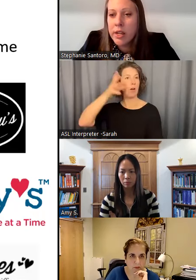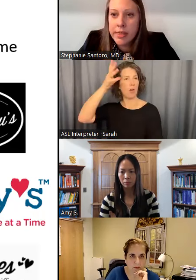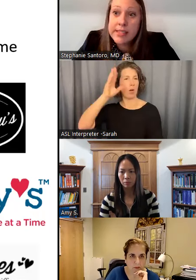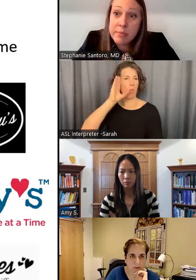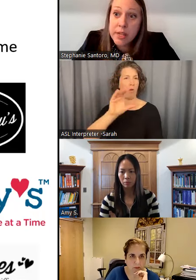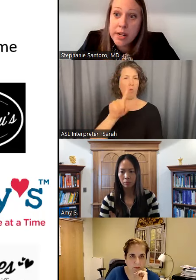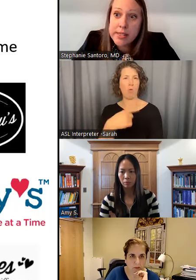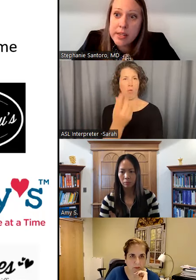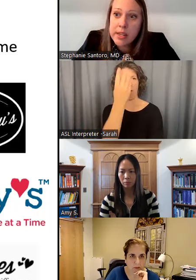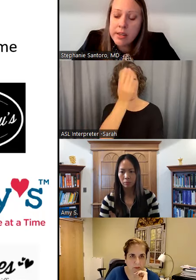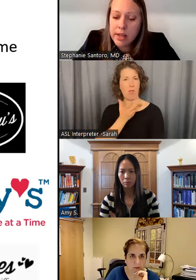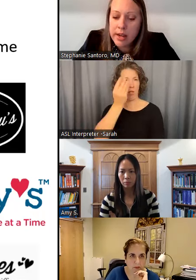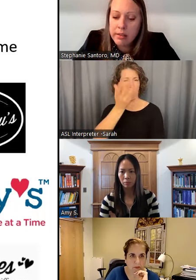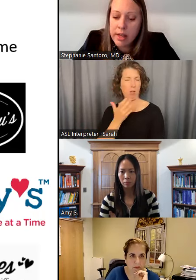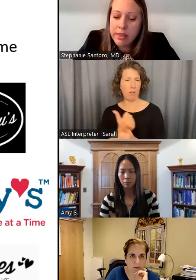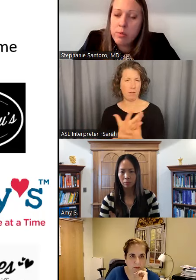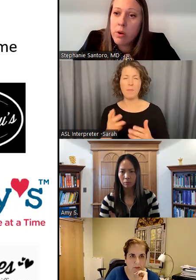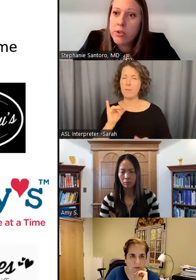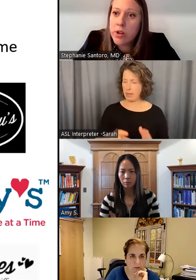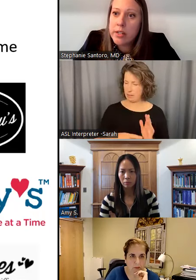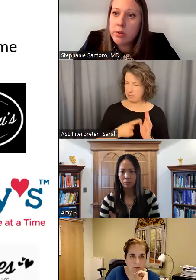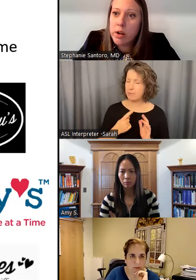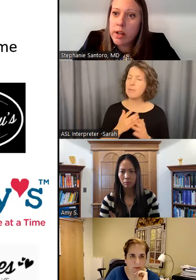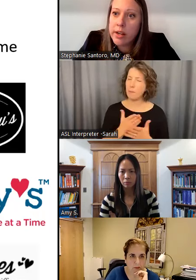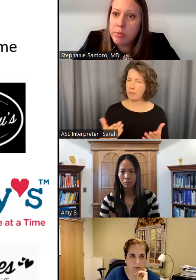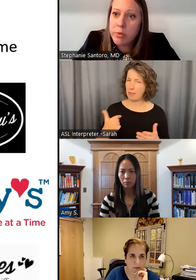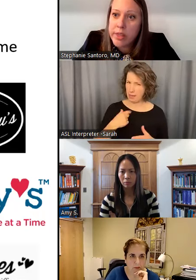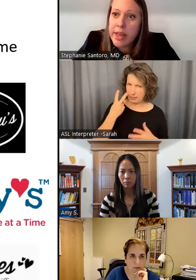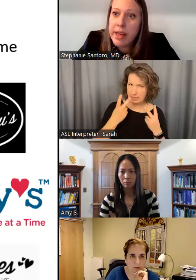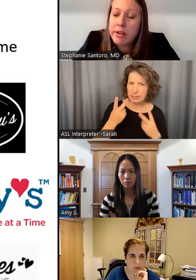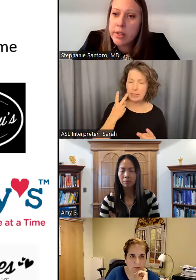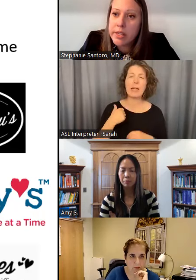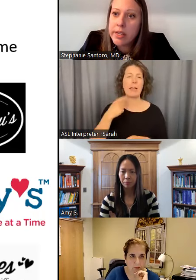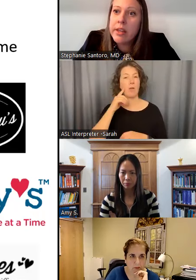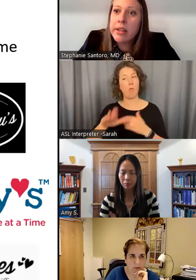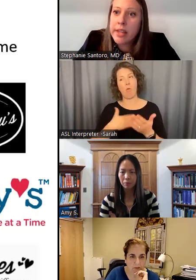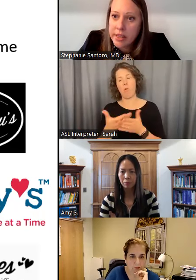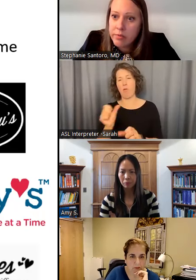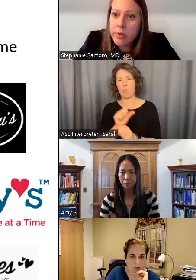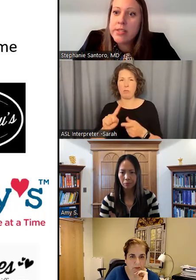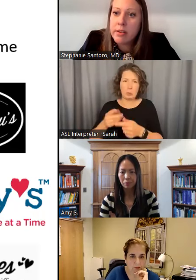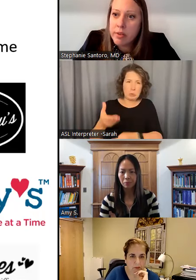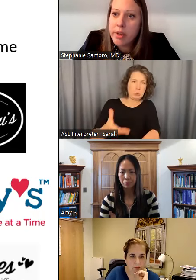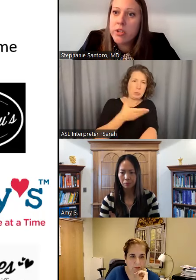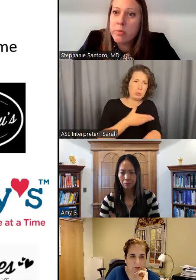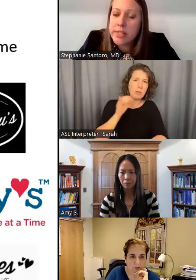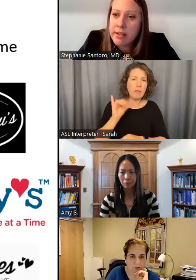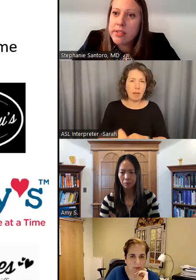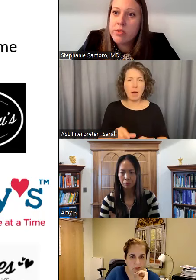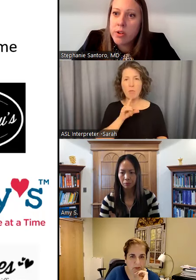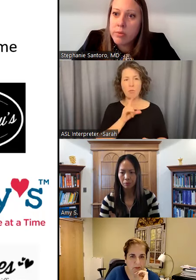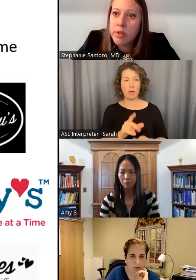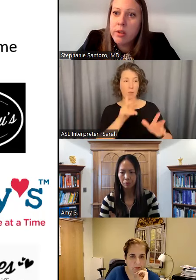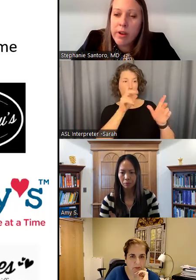So that's something I see. And I think we're all trying to work on improving that and really getting the voice of the patient with